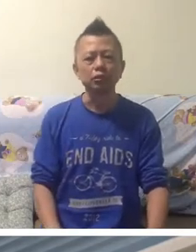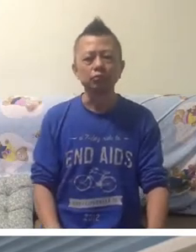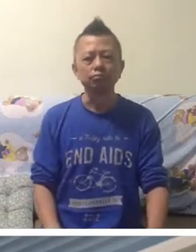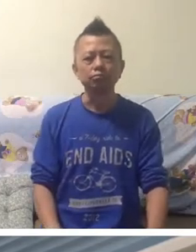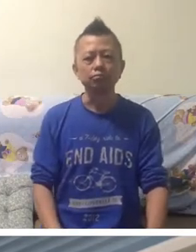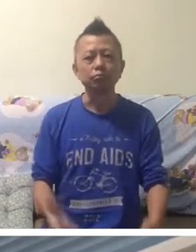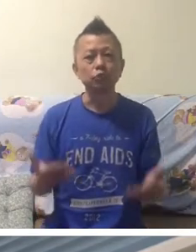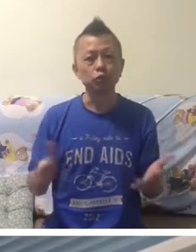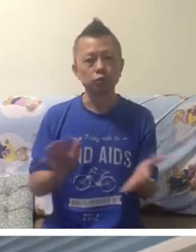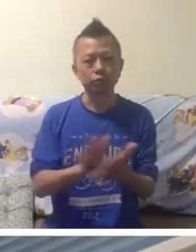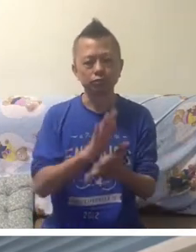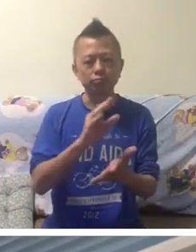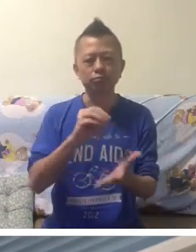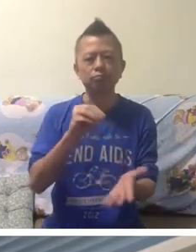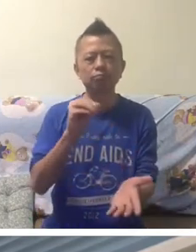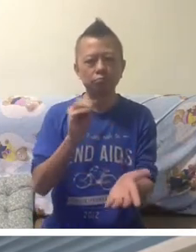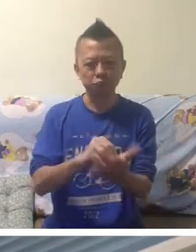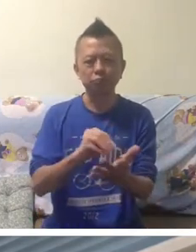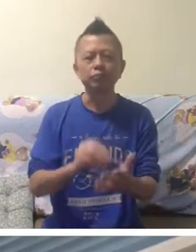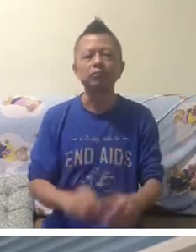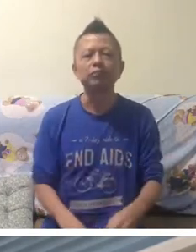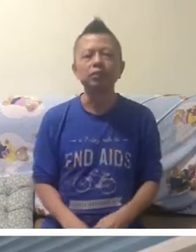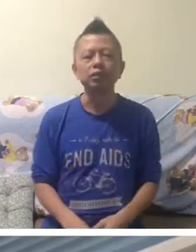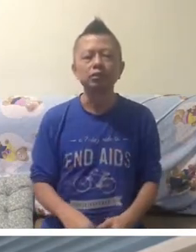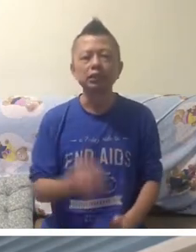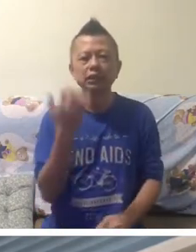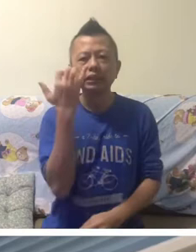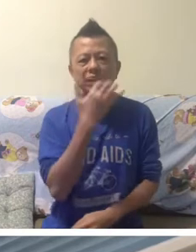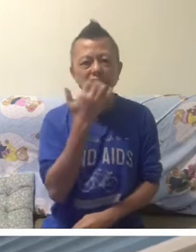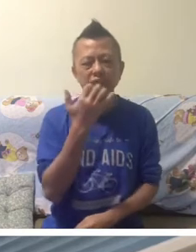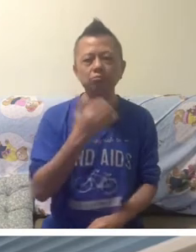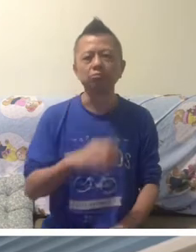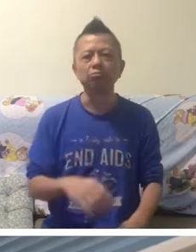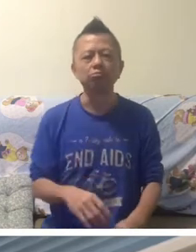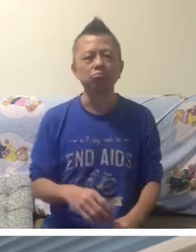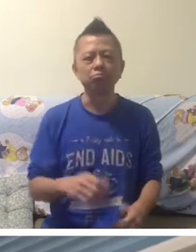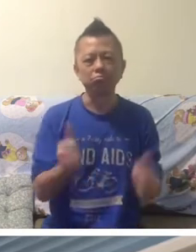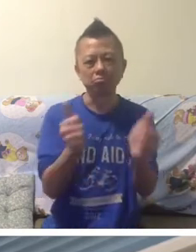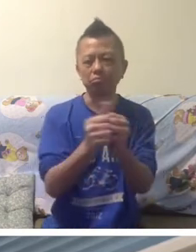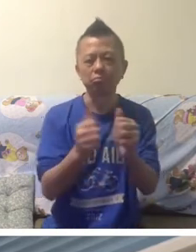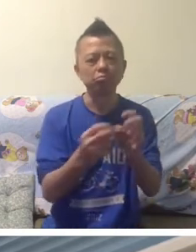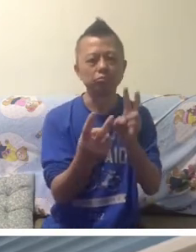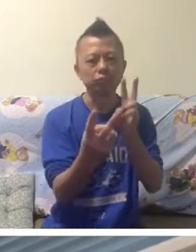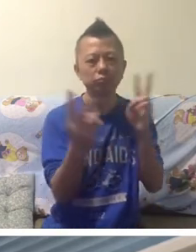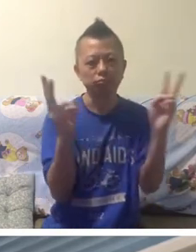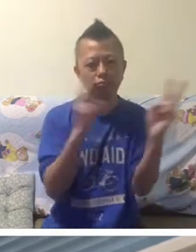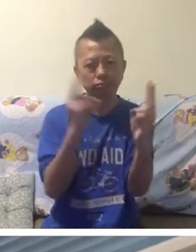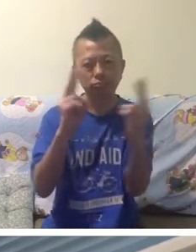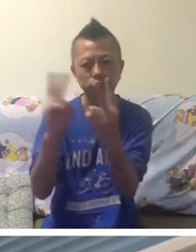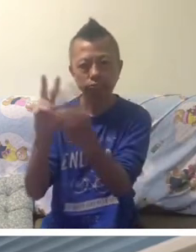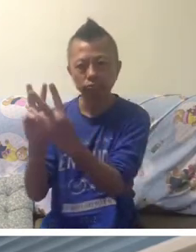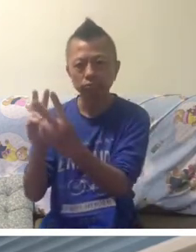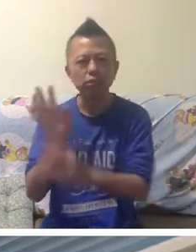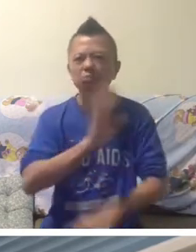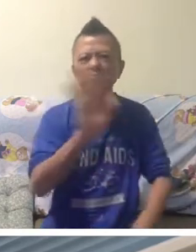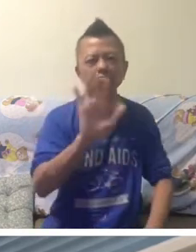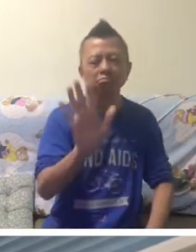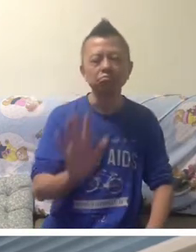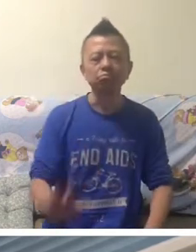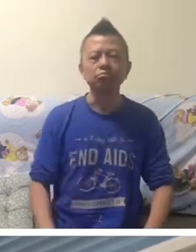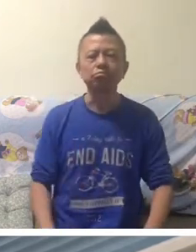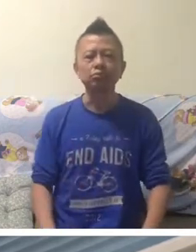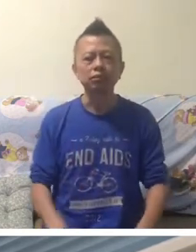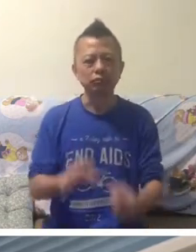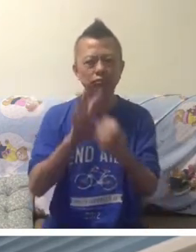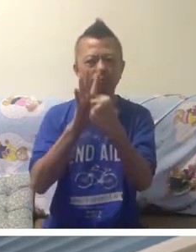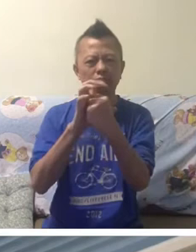to go visit any relatives or family this year because of COVID-19. And even though Hong